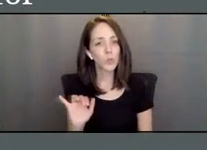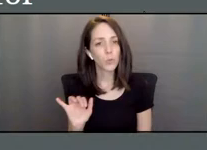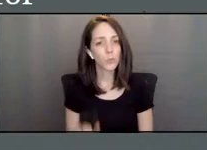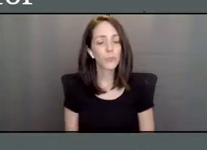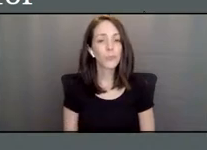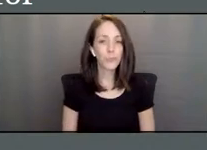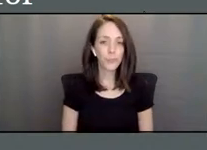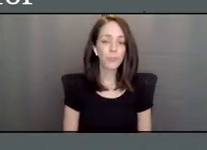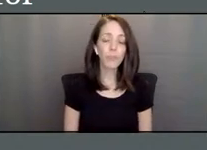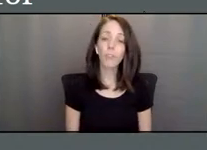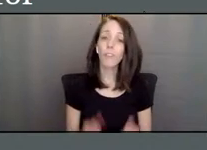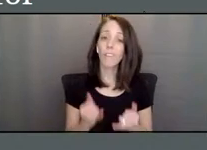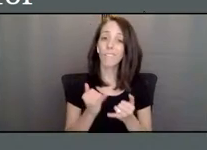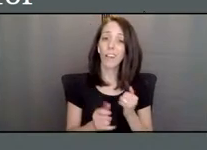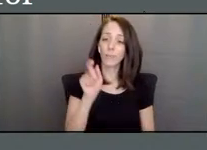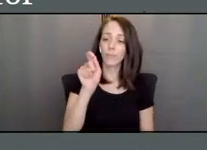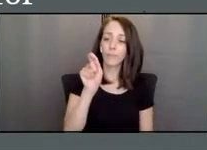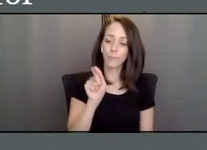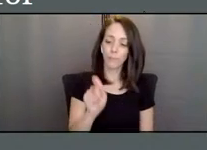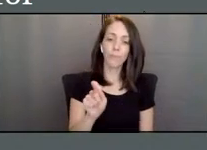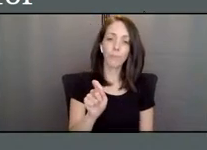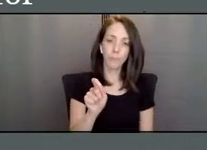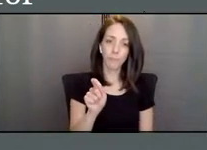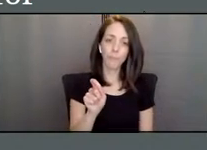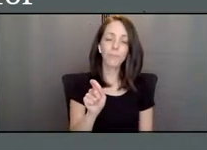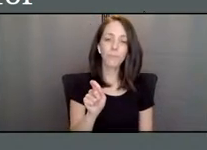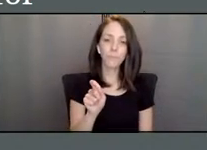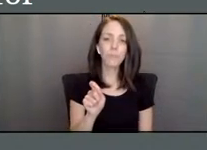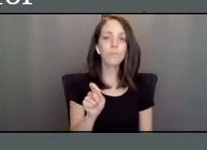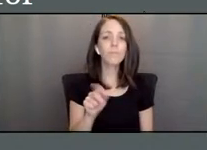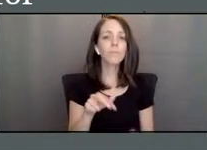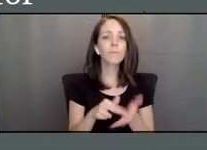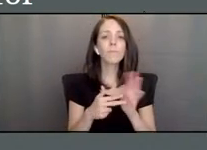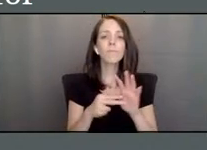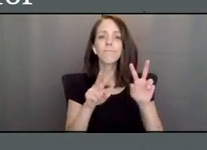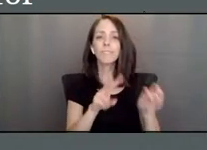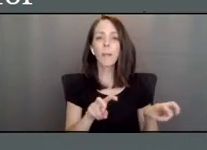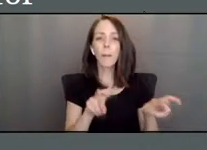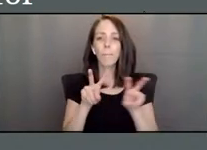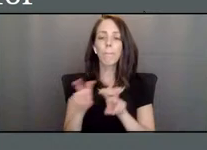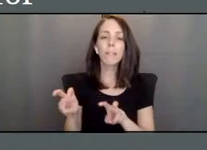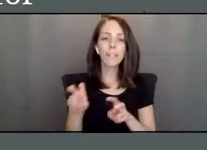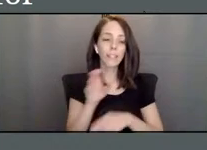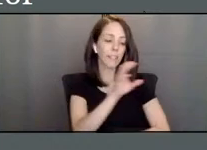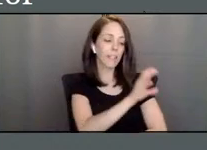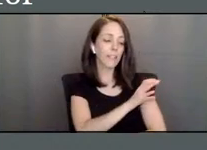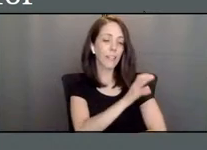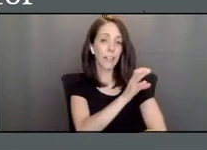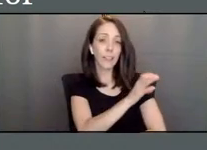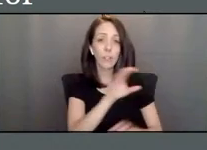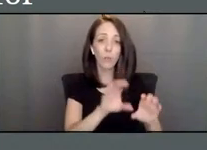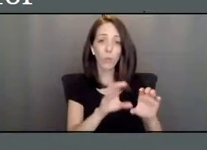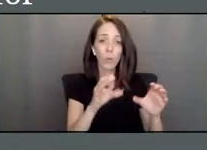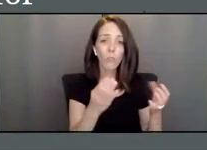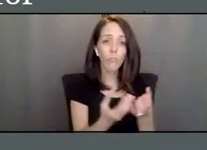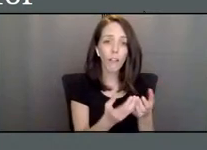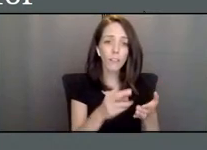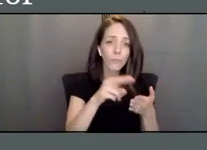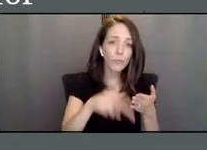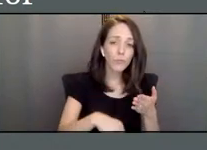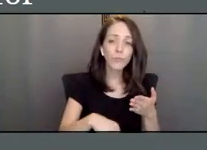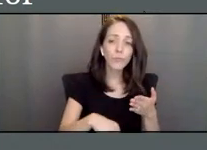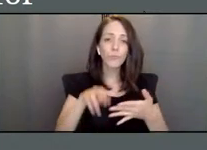final bullet, involves examining clinical course outcomes, rubrics, language regarding